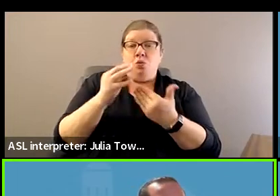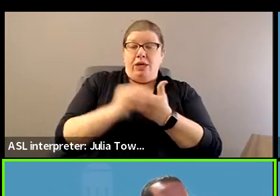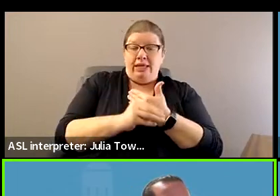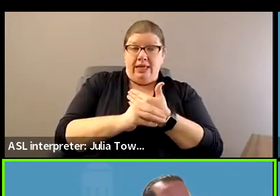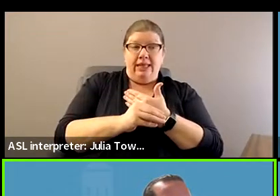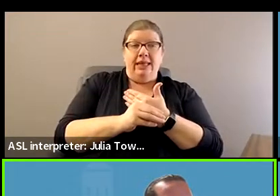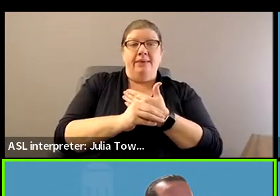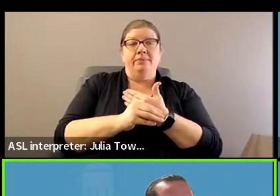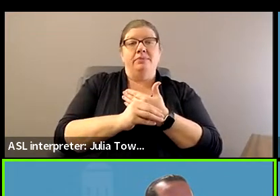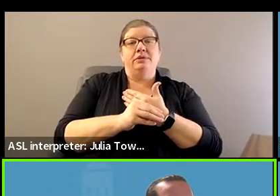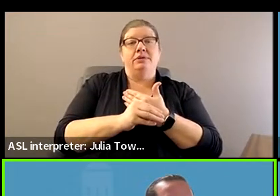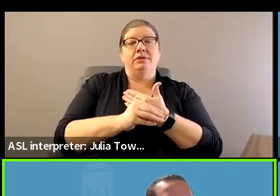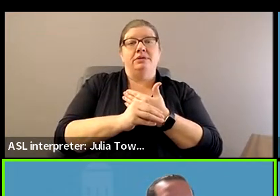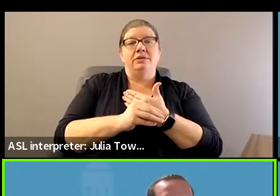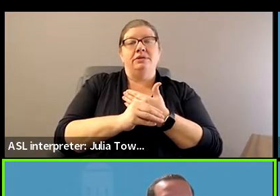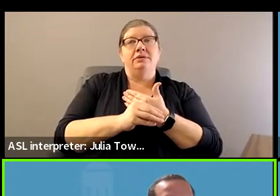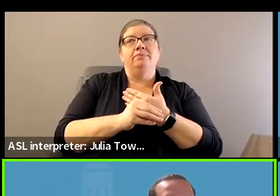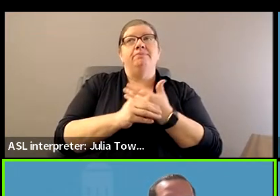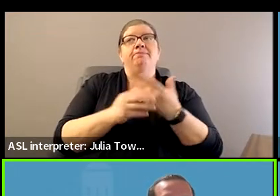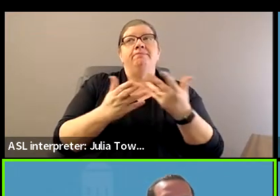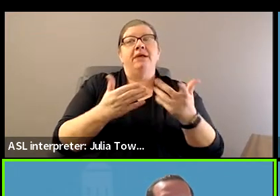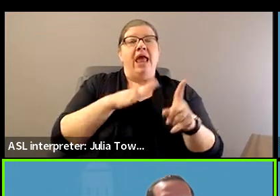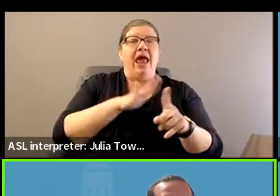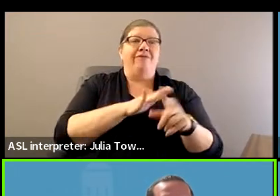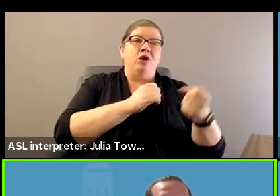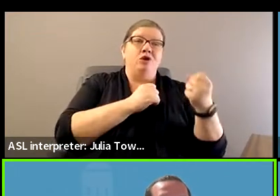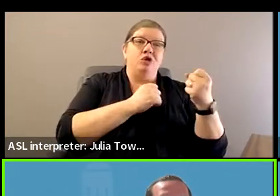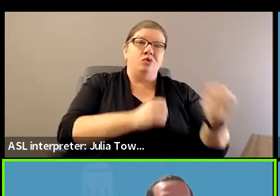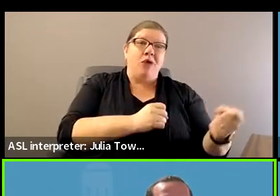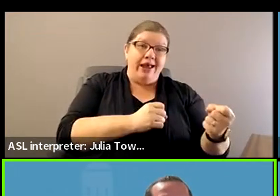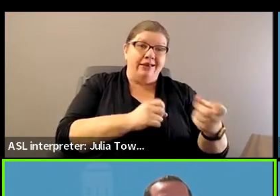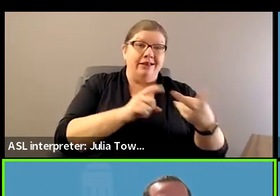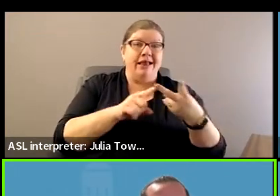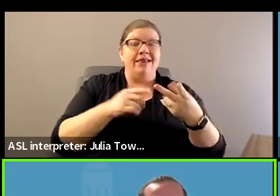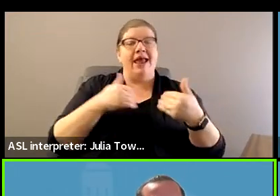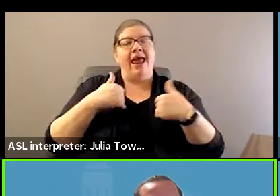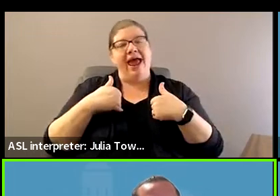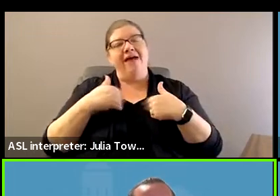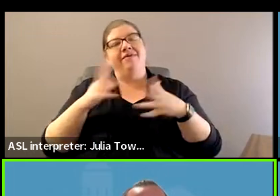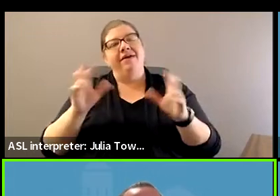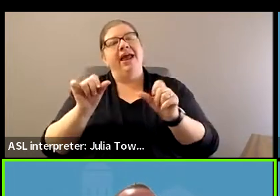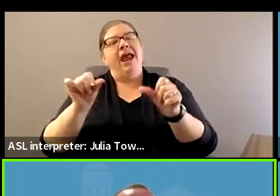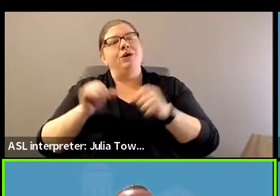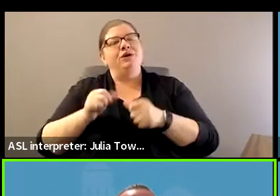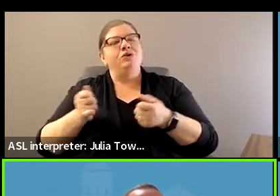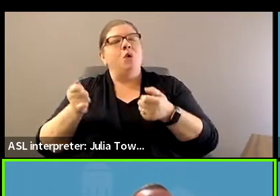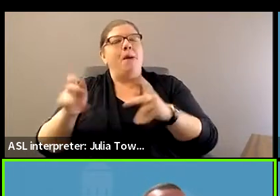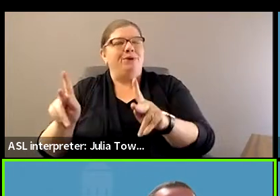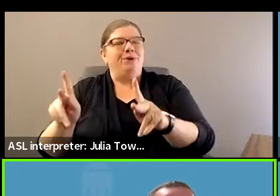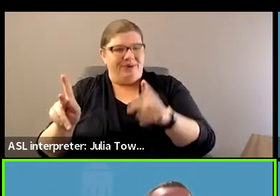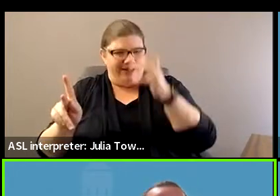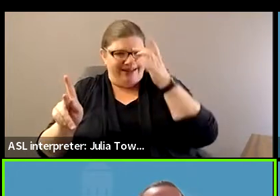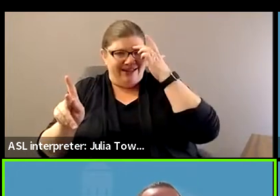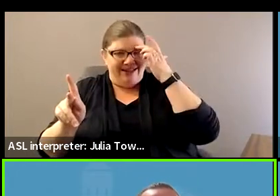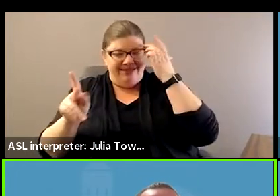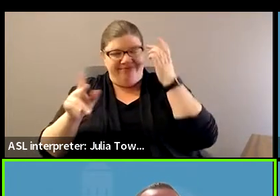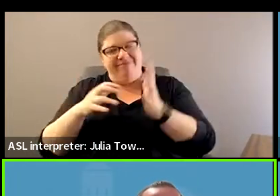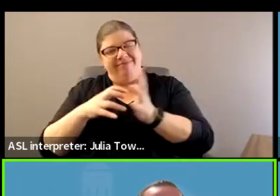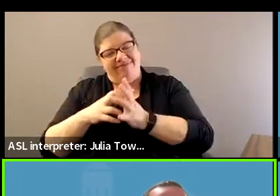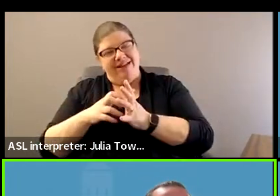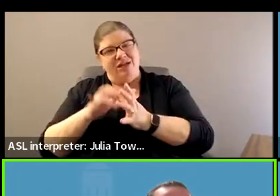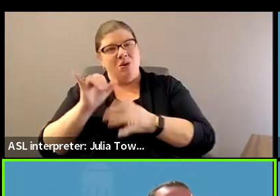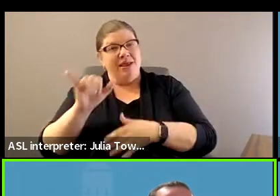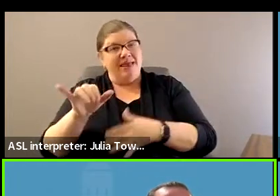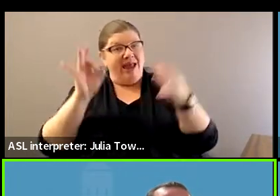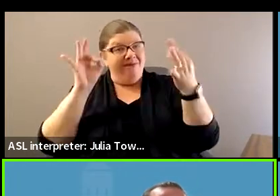curriculums have their strengths, and then they maybe have their areas of opportunity. So if that feedback comes out in the